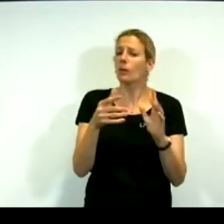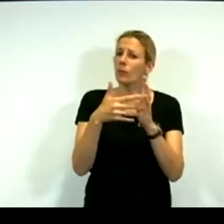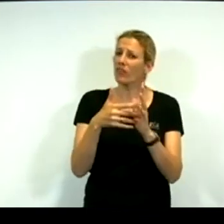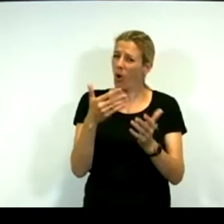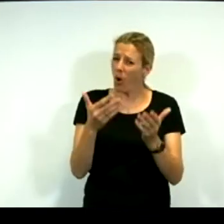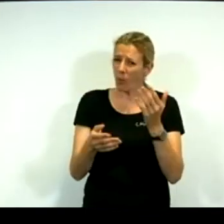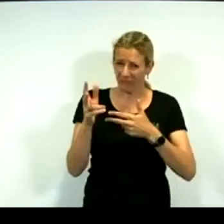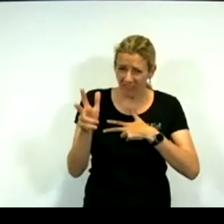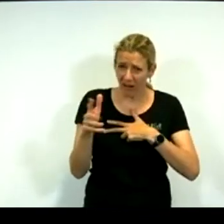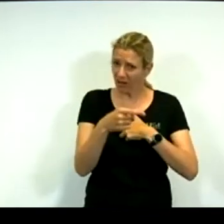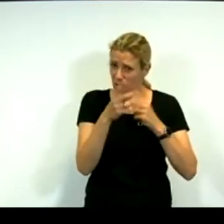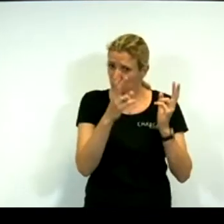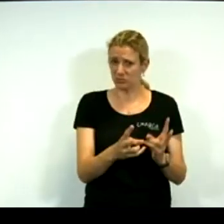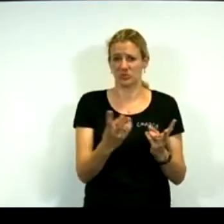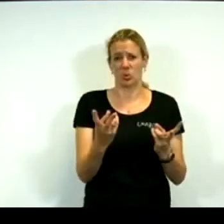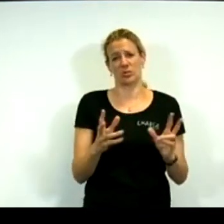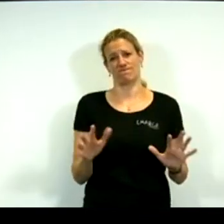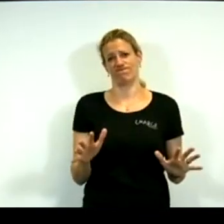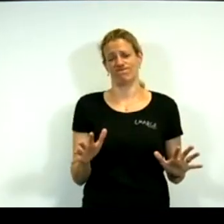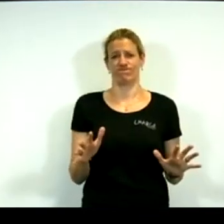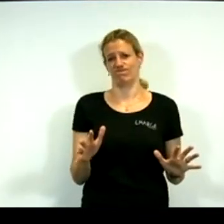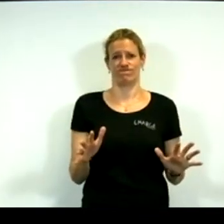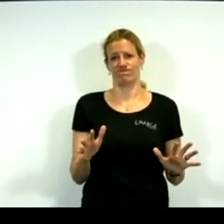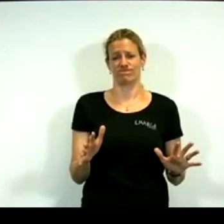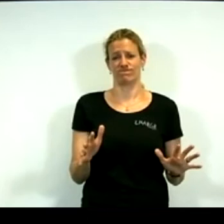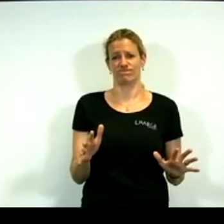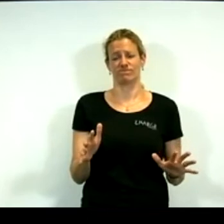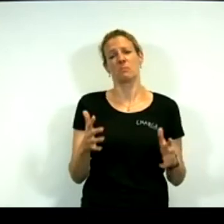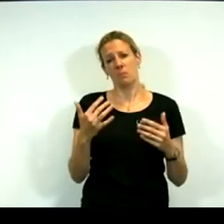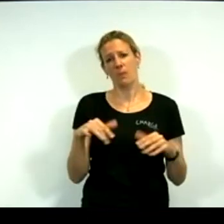is, or is it an issue of a retinal coloboma?